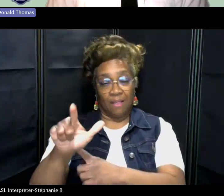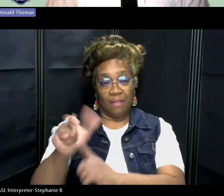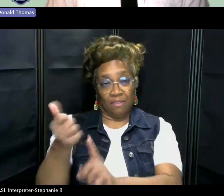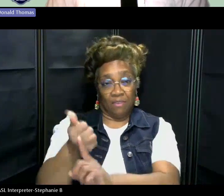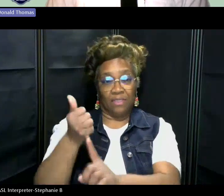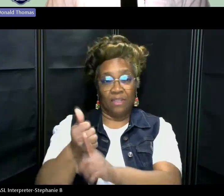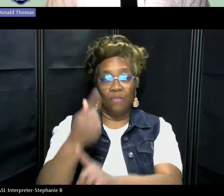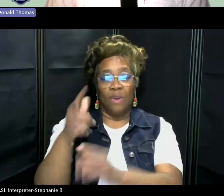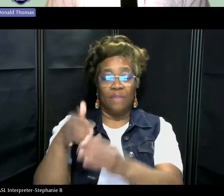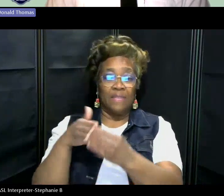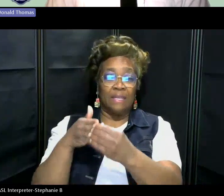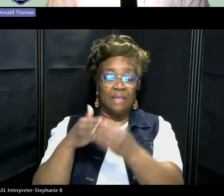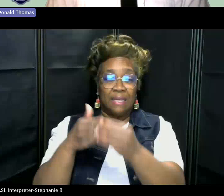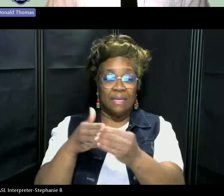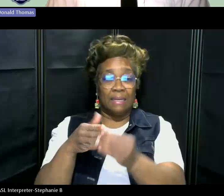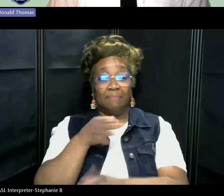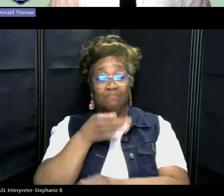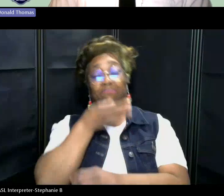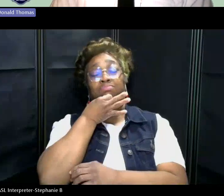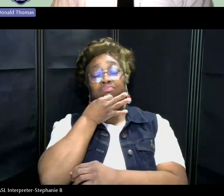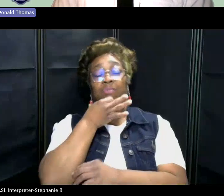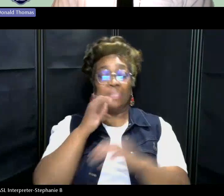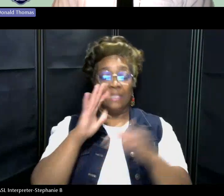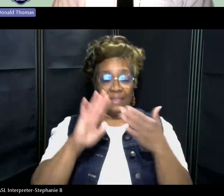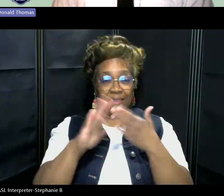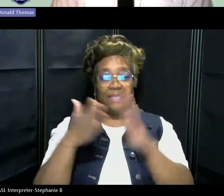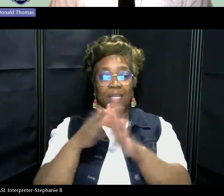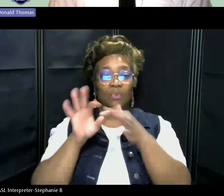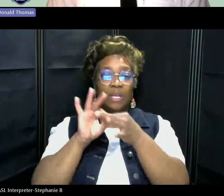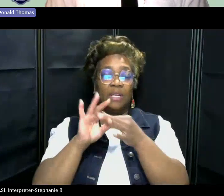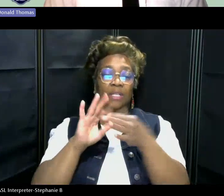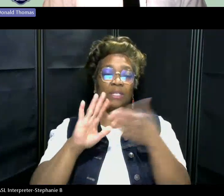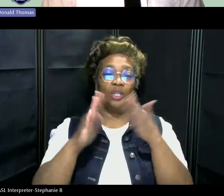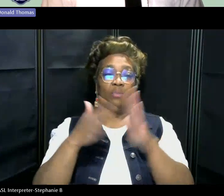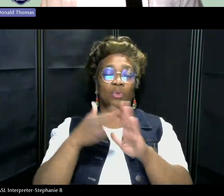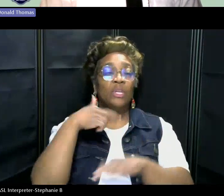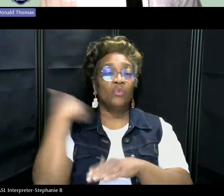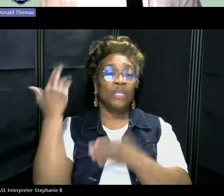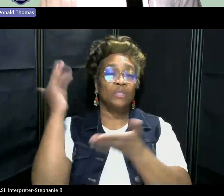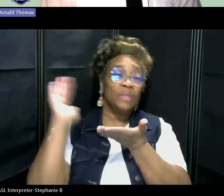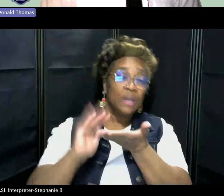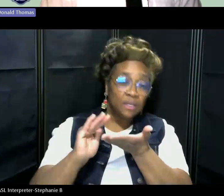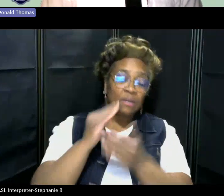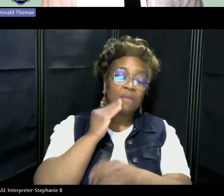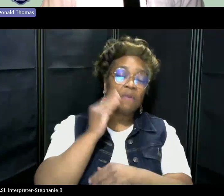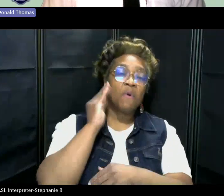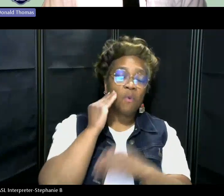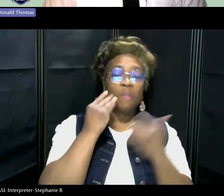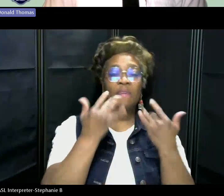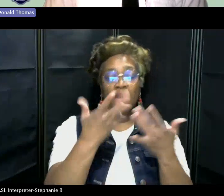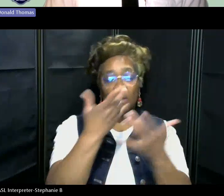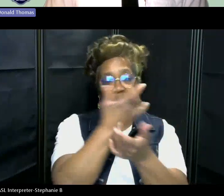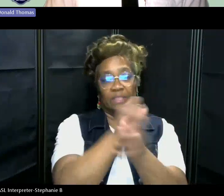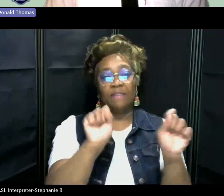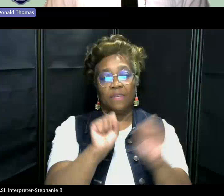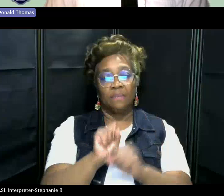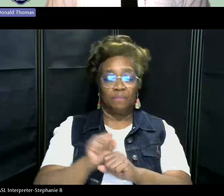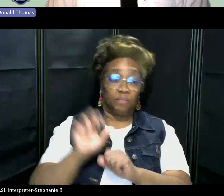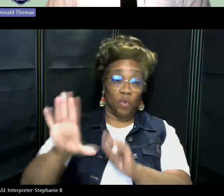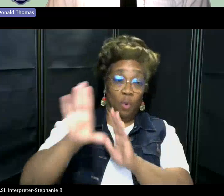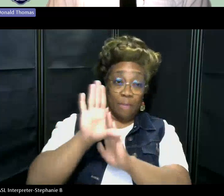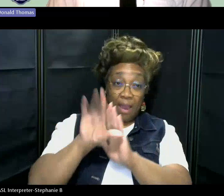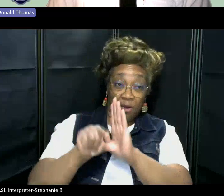leading subject matter experts within the city as it relates to community risk reduction and home and fire safety. Her background